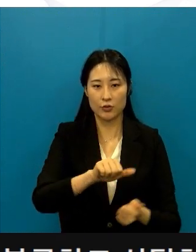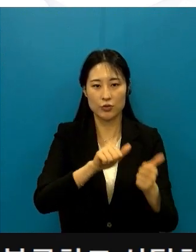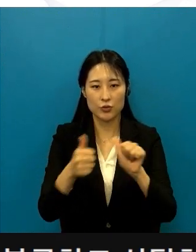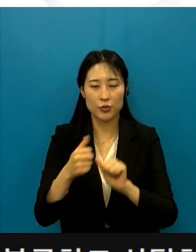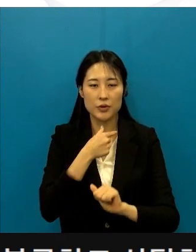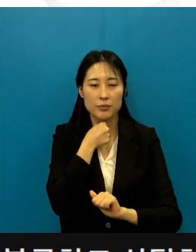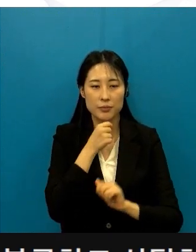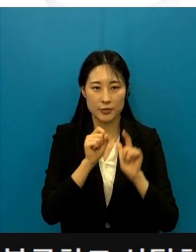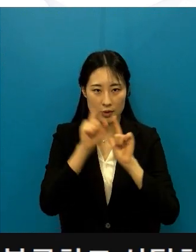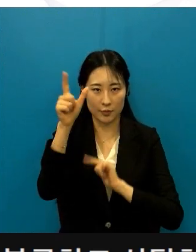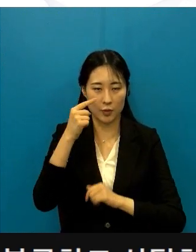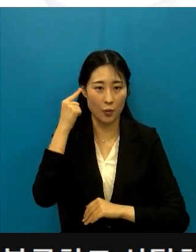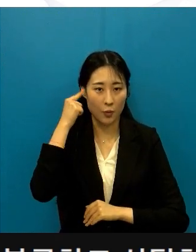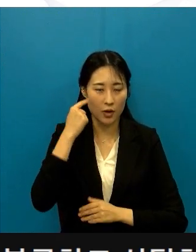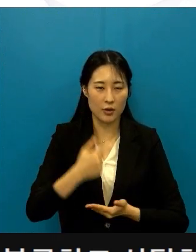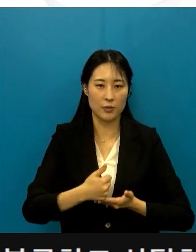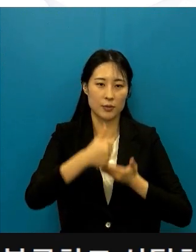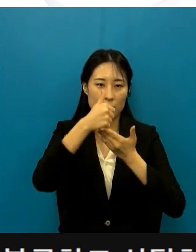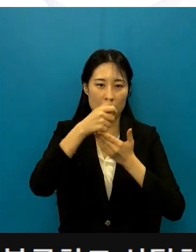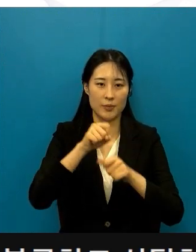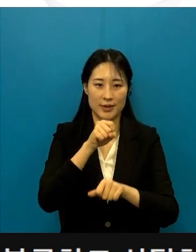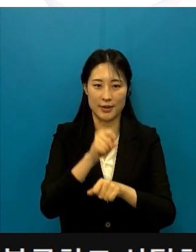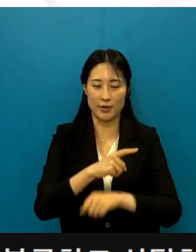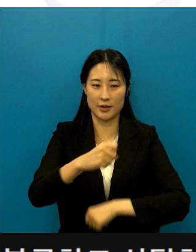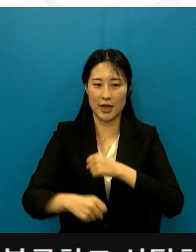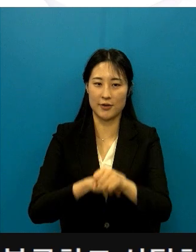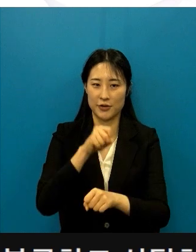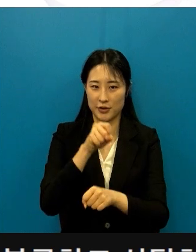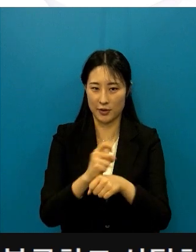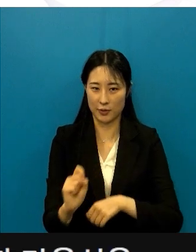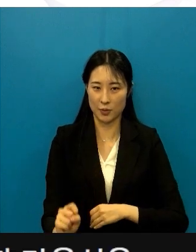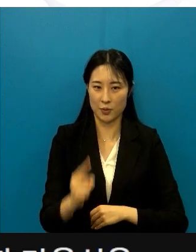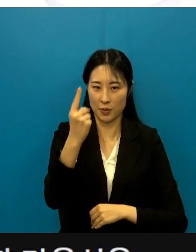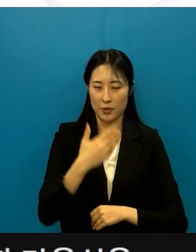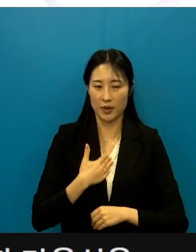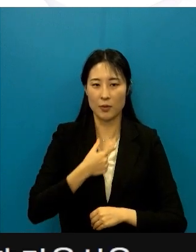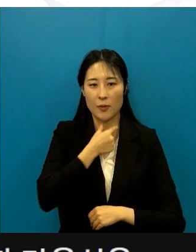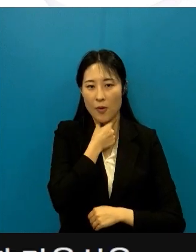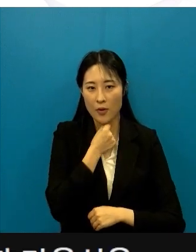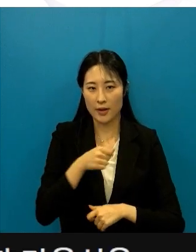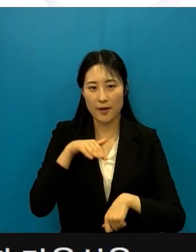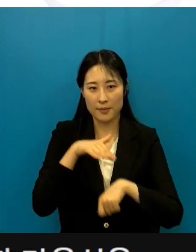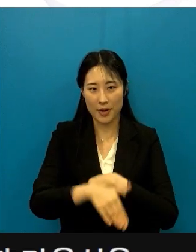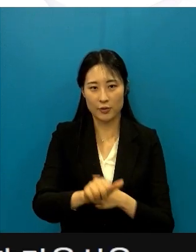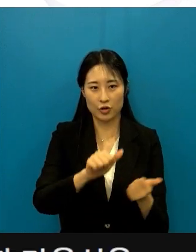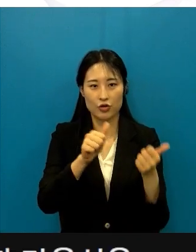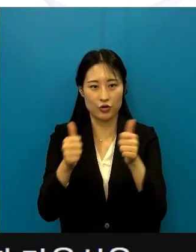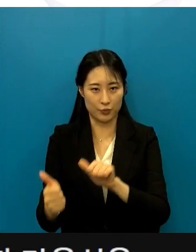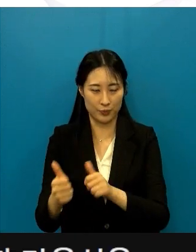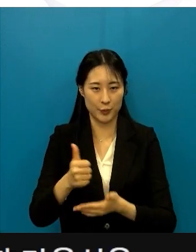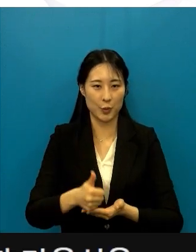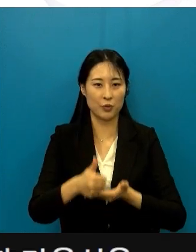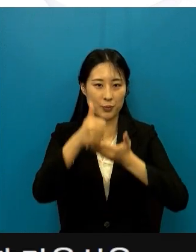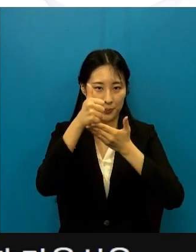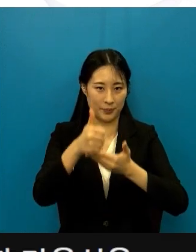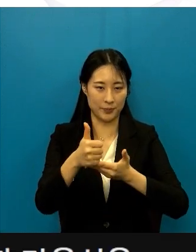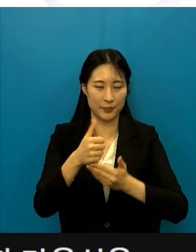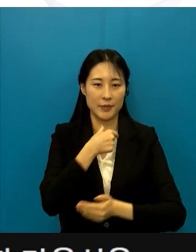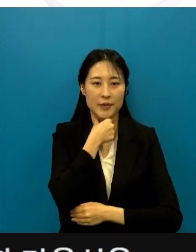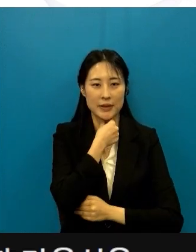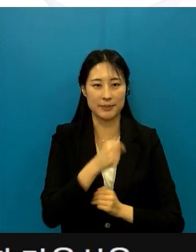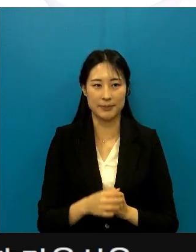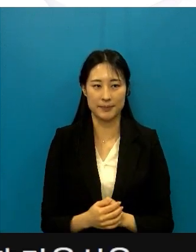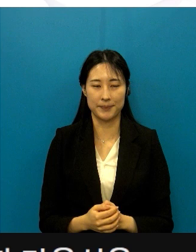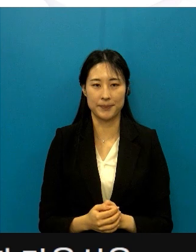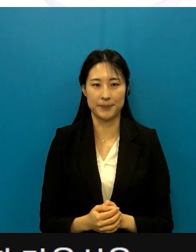death based on the individual's wishes. The problem is depressingly simple and straightforward. It